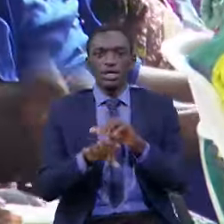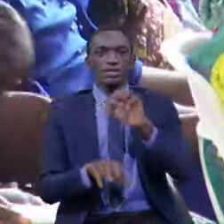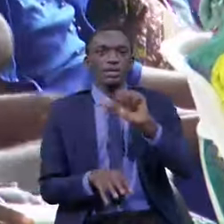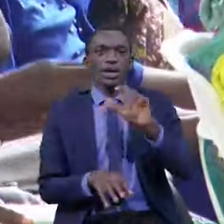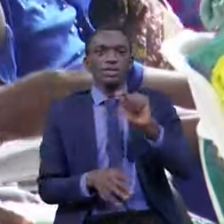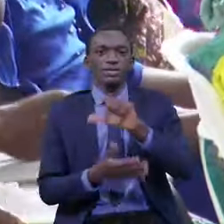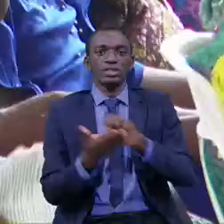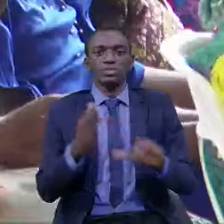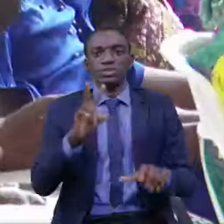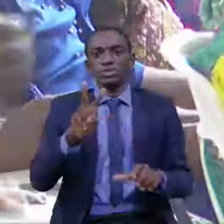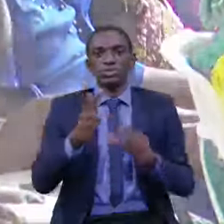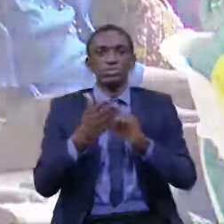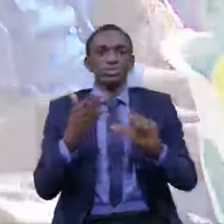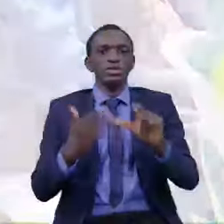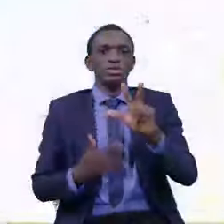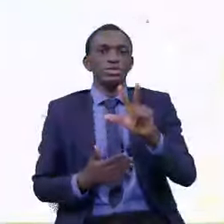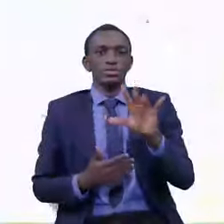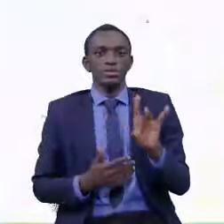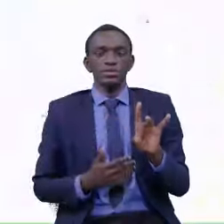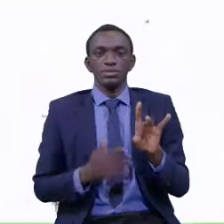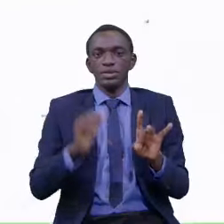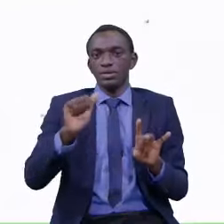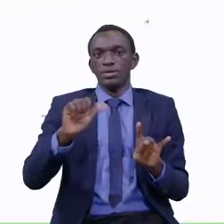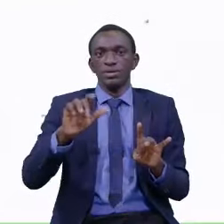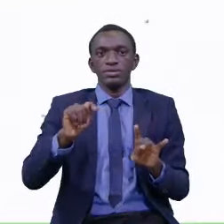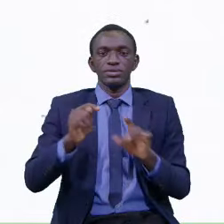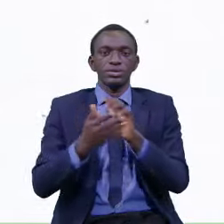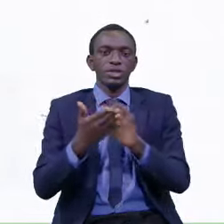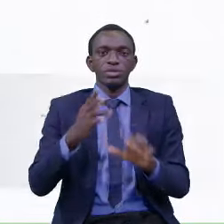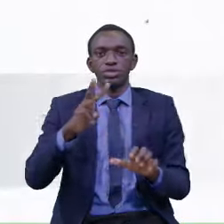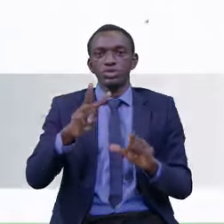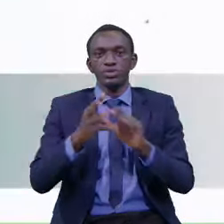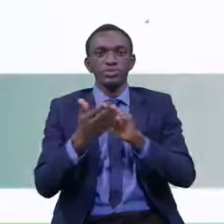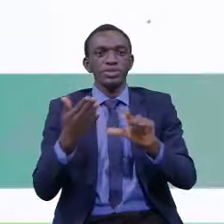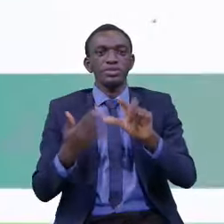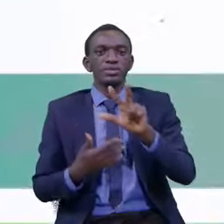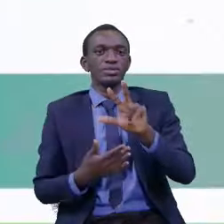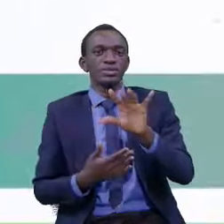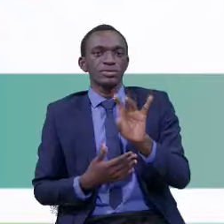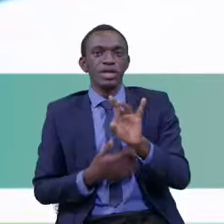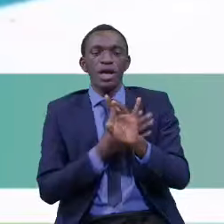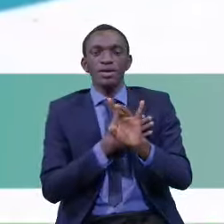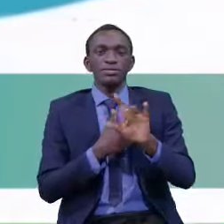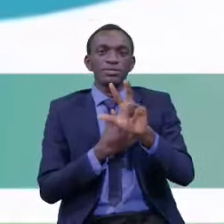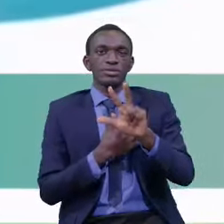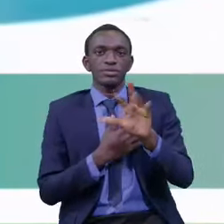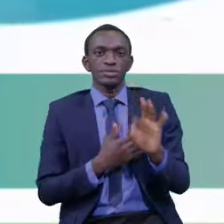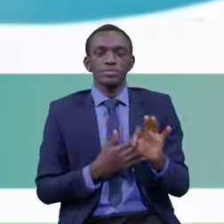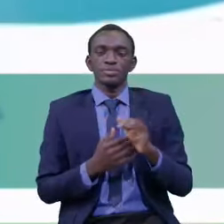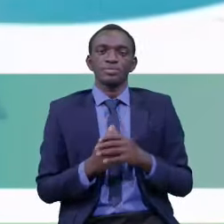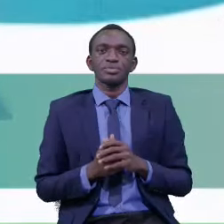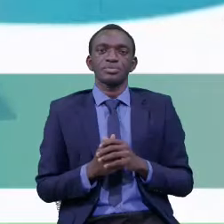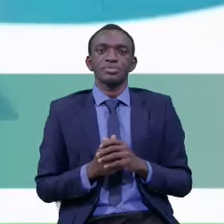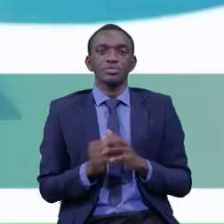verse 38 and verse 39. Acts chapter 2. Reading from verse 30. Then